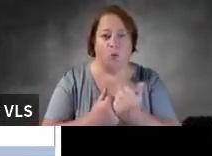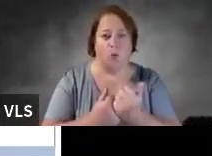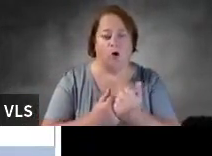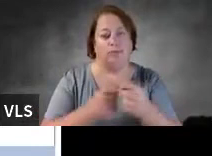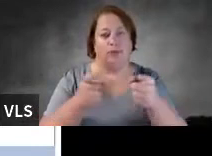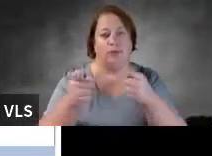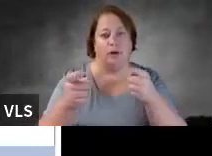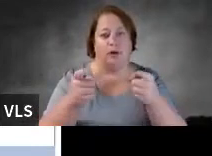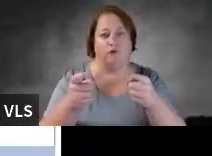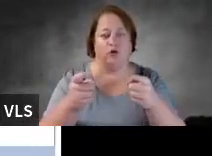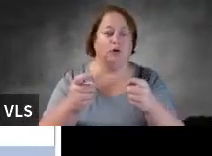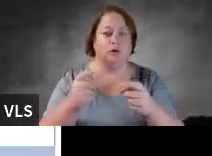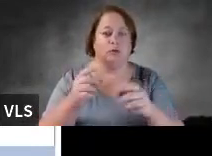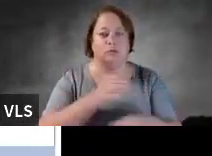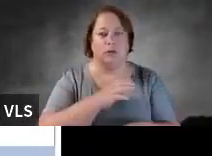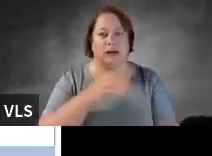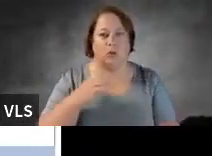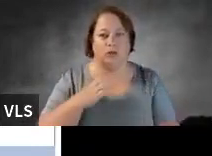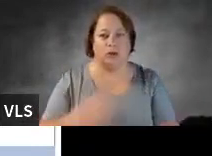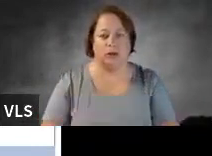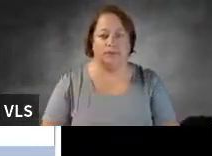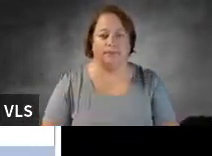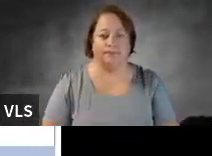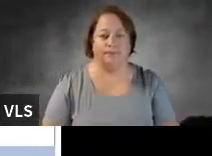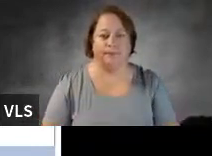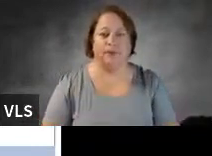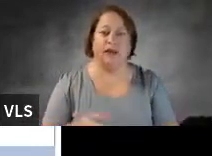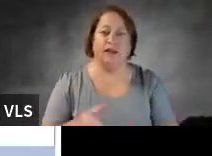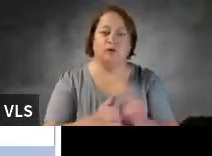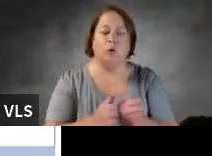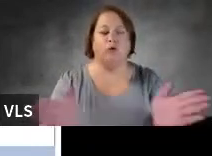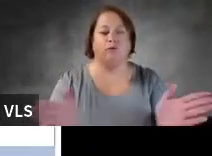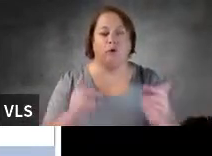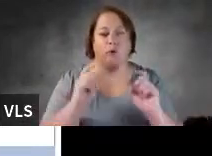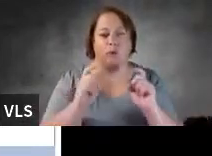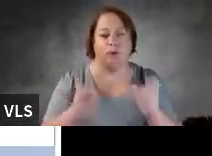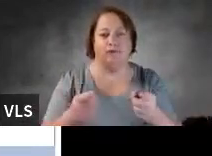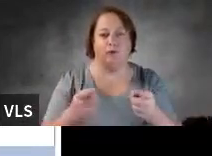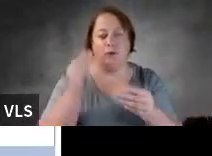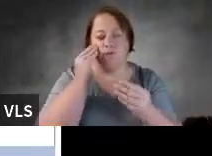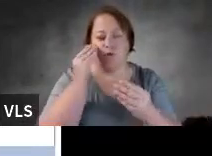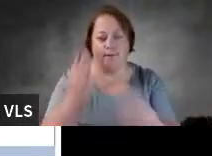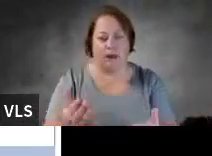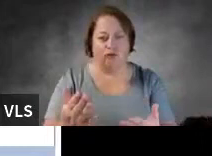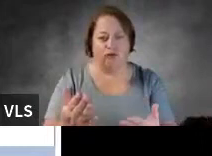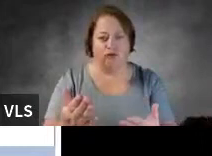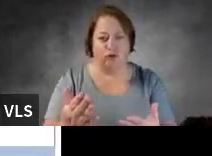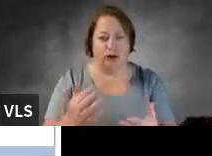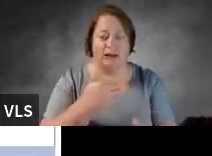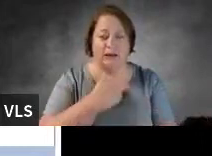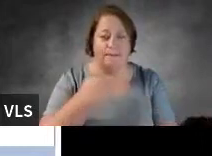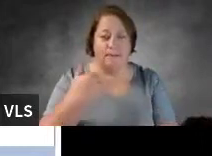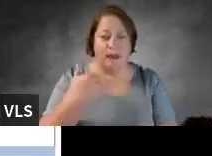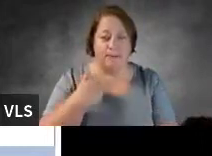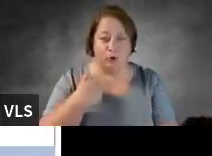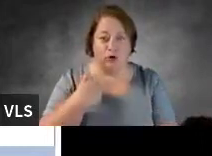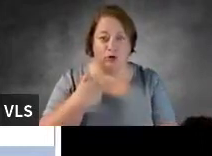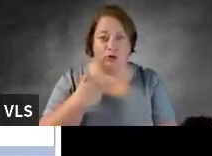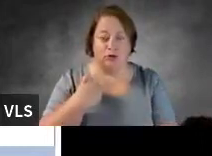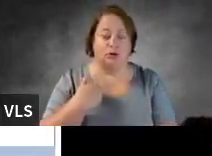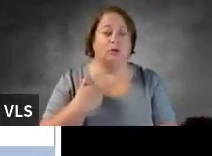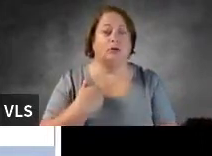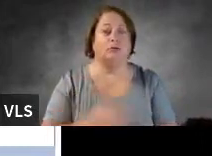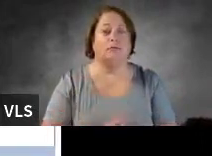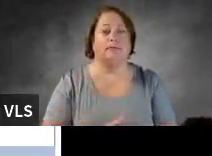council. And this overview is going to give you information as members of the governing council, what